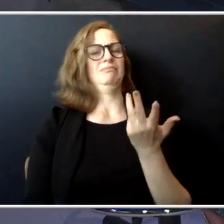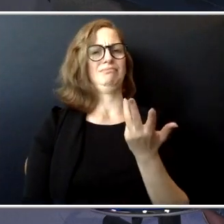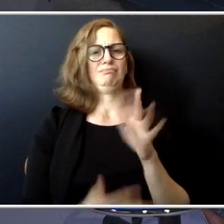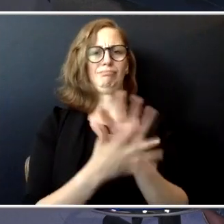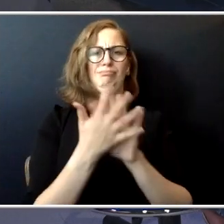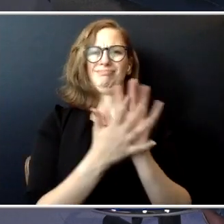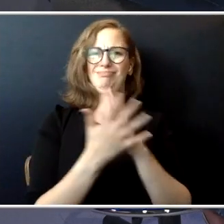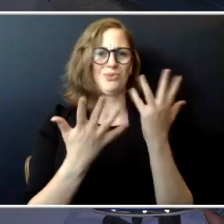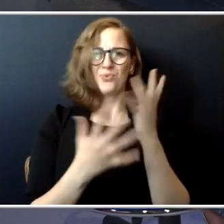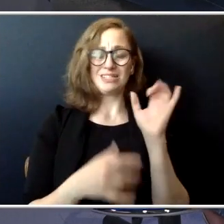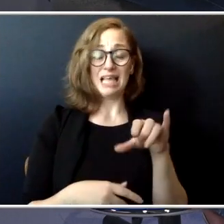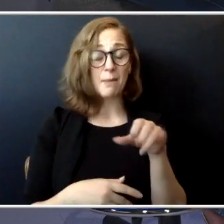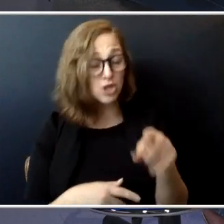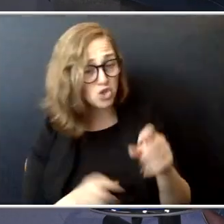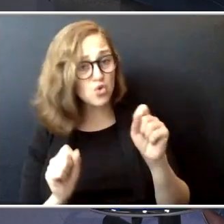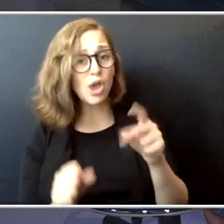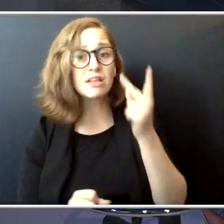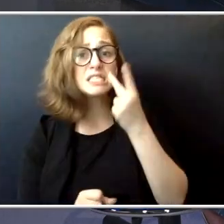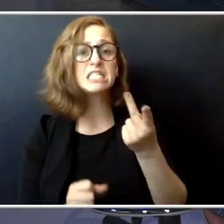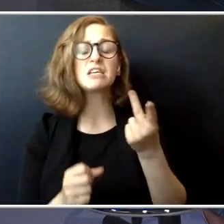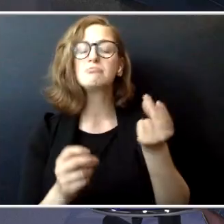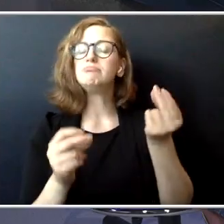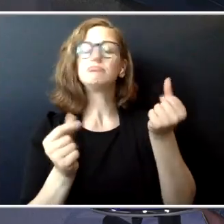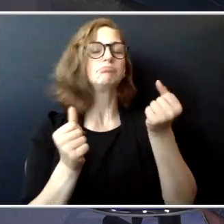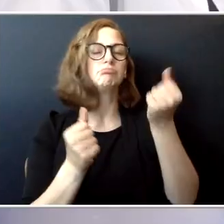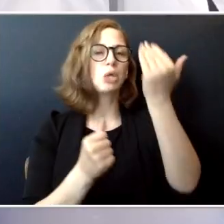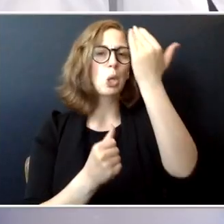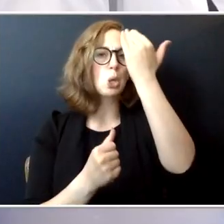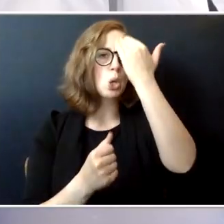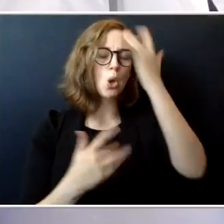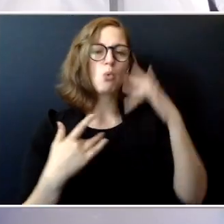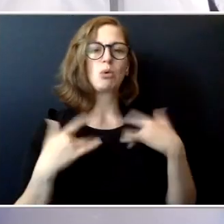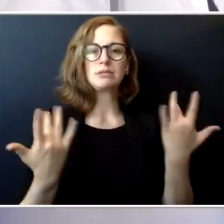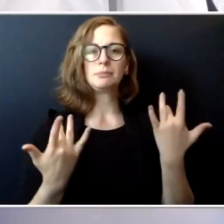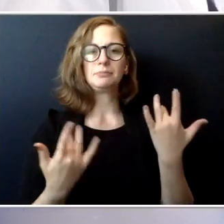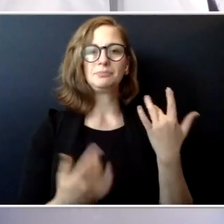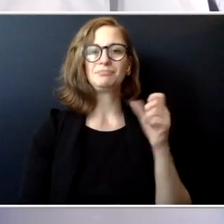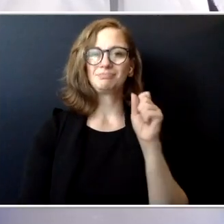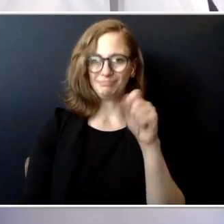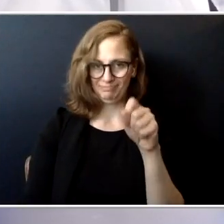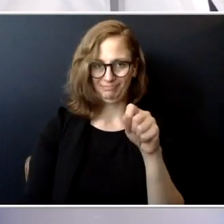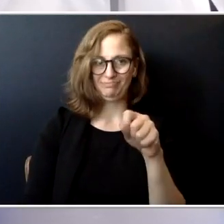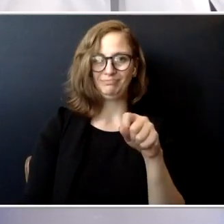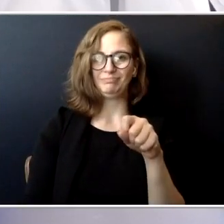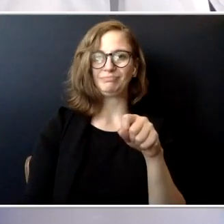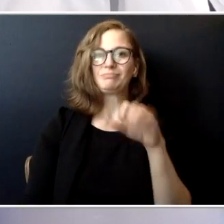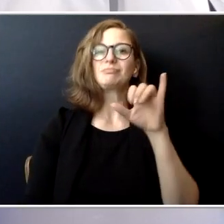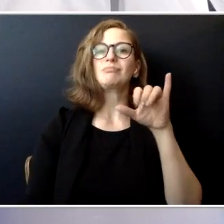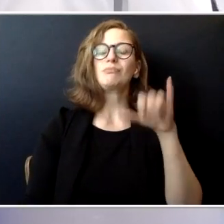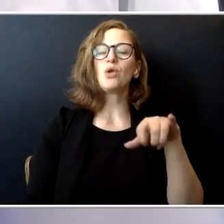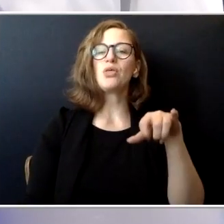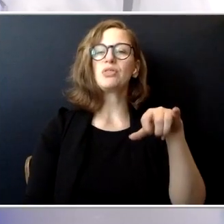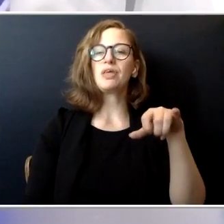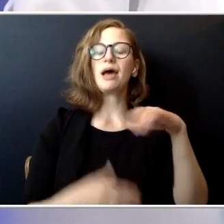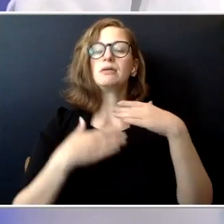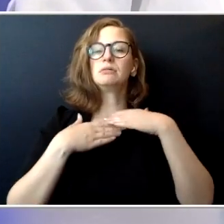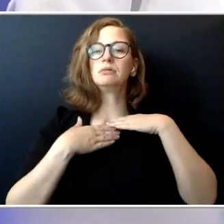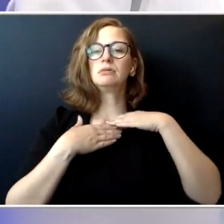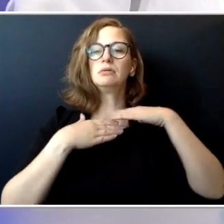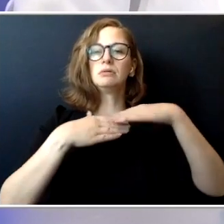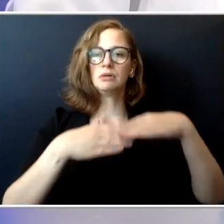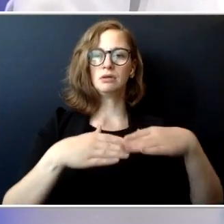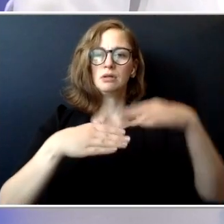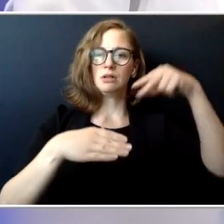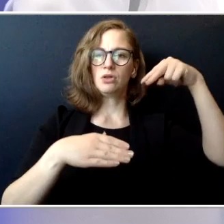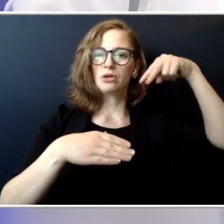by looking at this what the problem was. Yeah, so this is a cross-sectional image looking at slices across the neck, and we're scrolling down now. You can